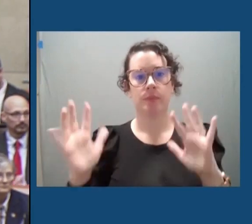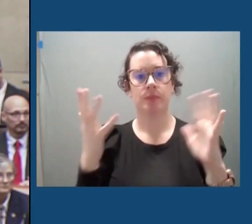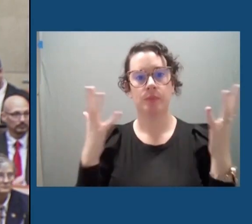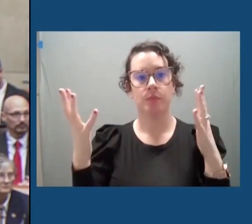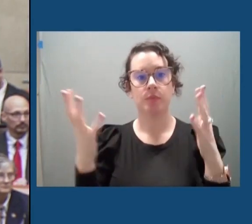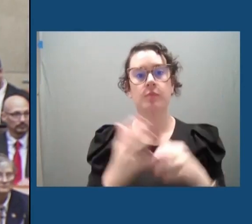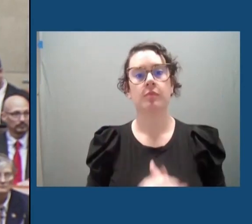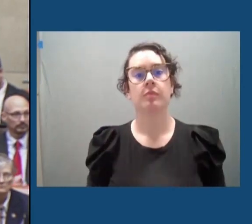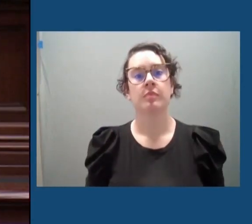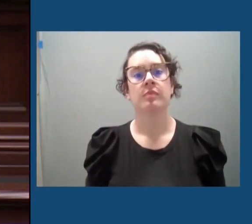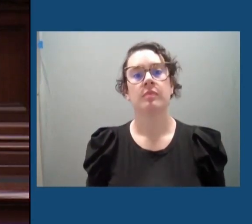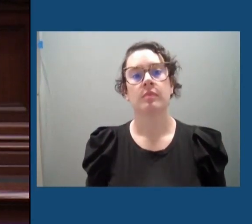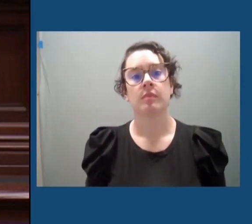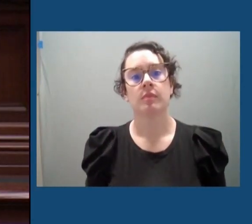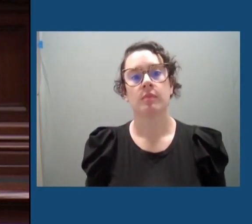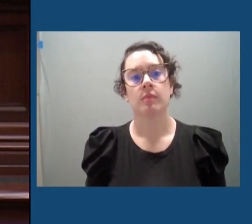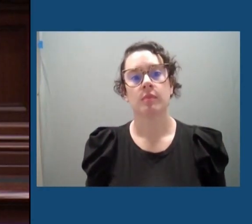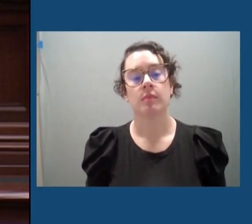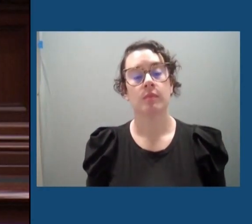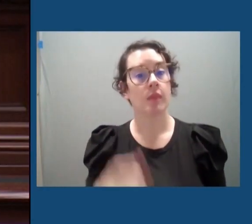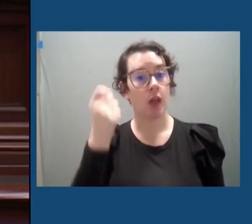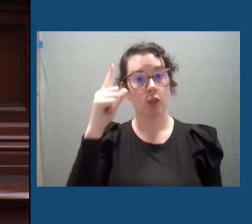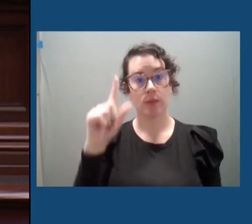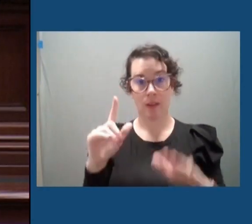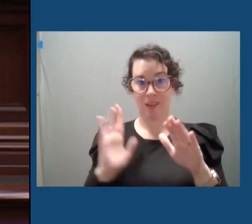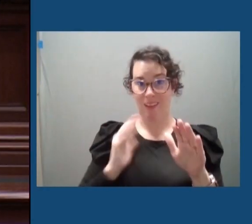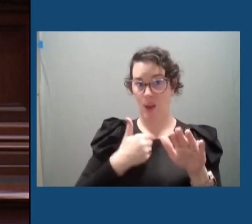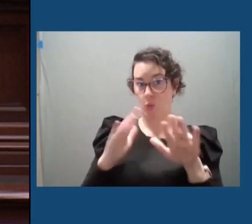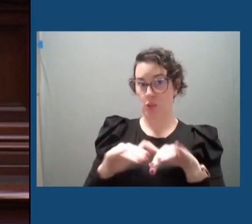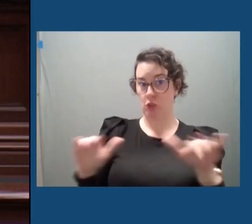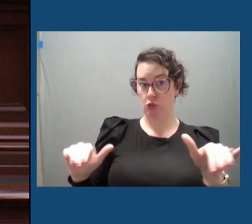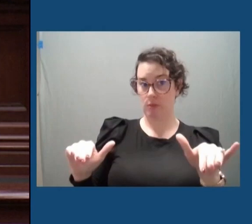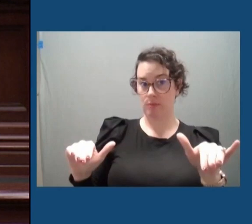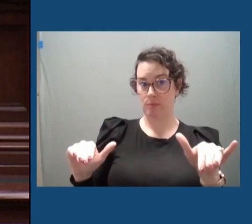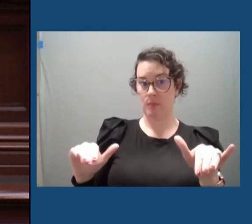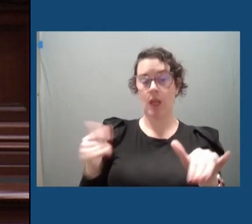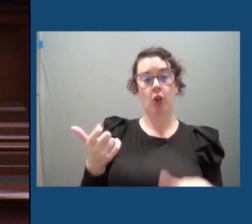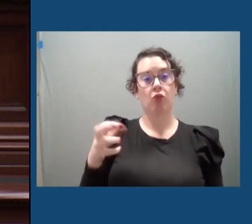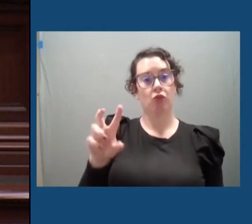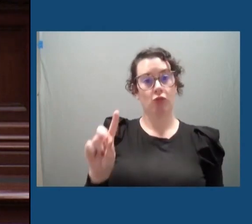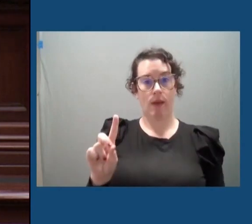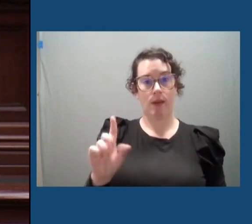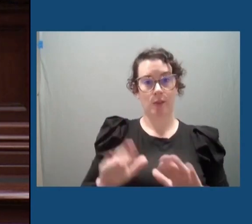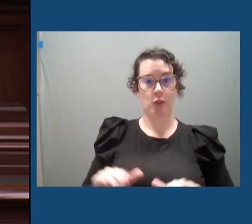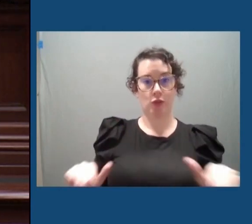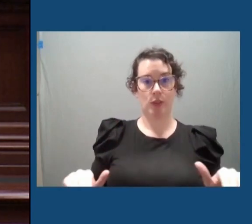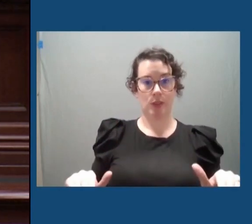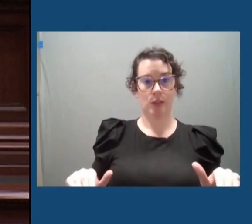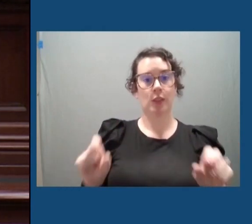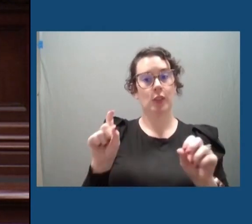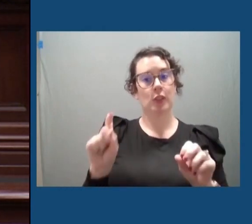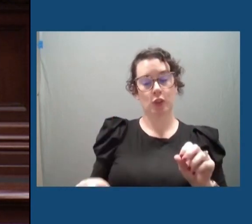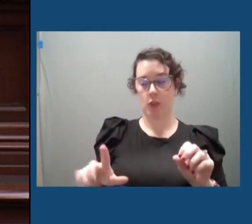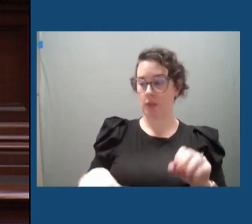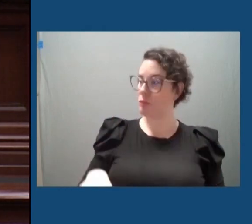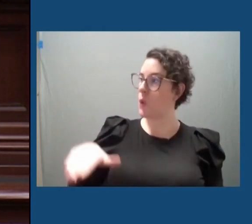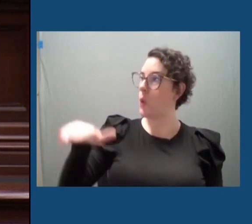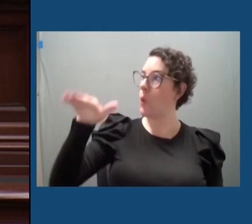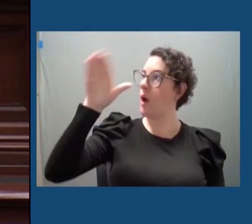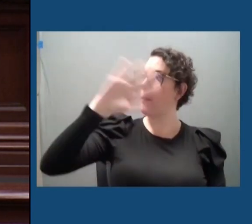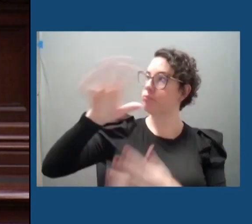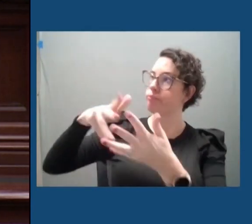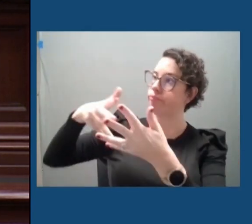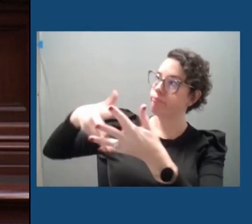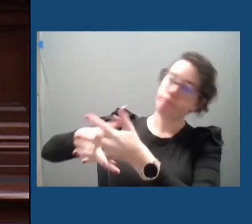And our children and grandchildren should be able to one day build a life in the towns and cities where they grew up. And